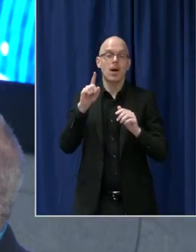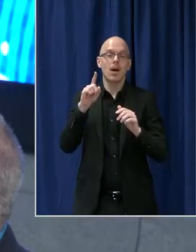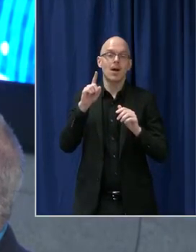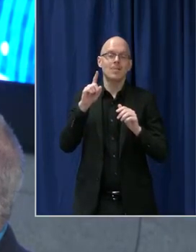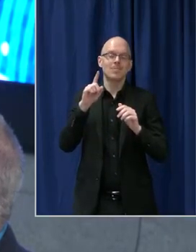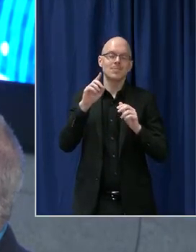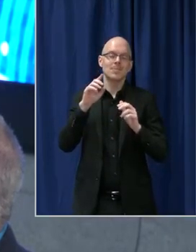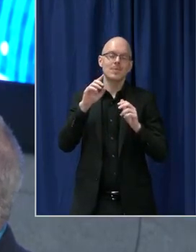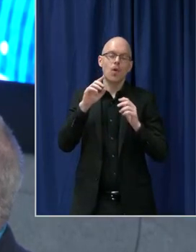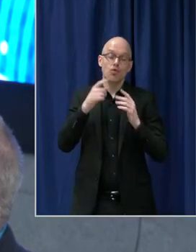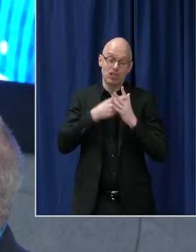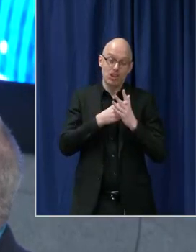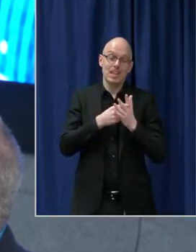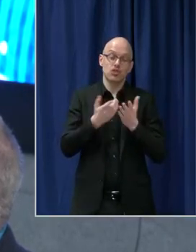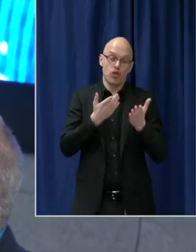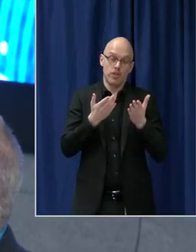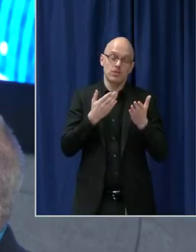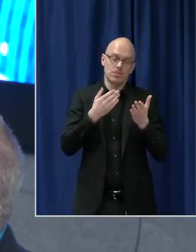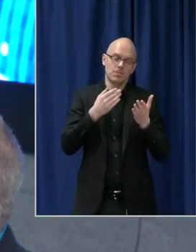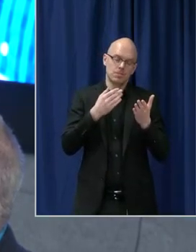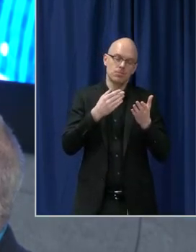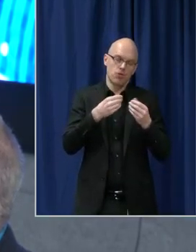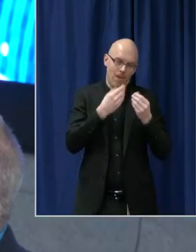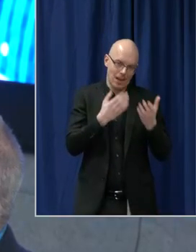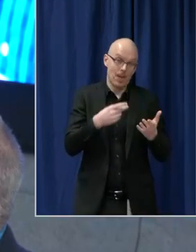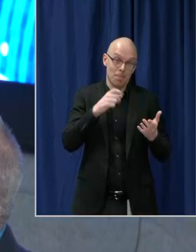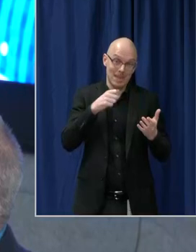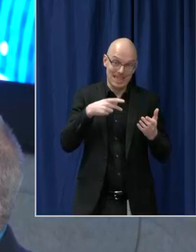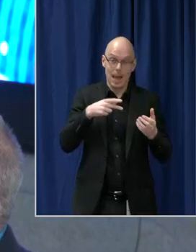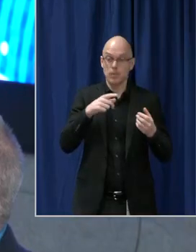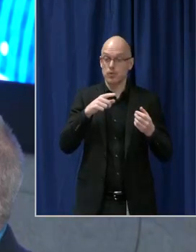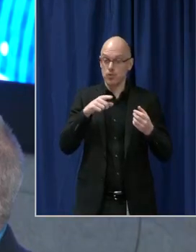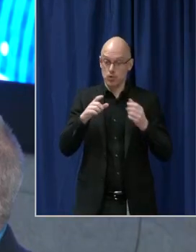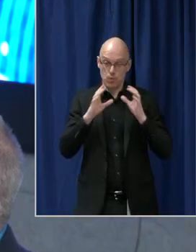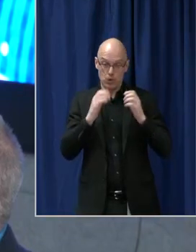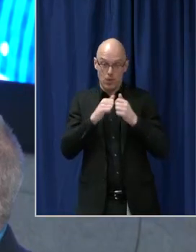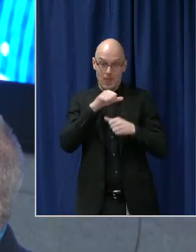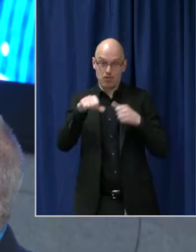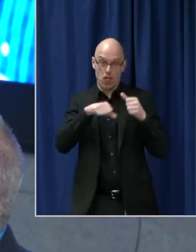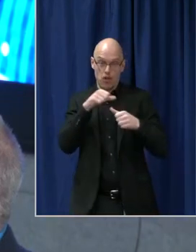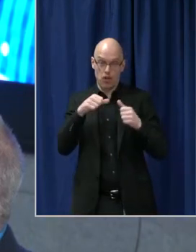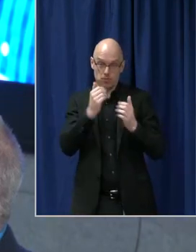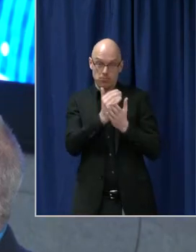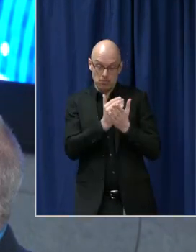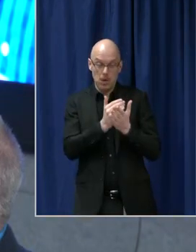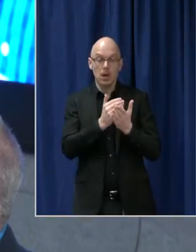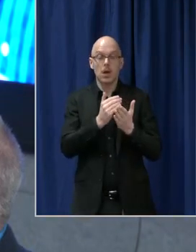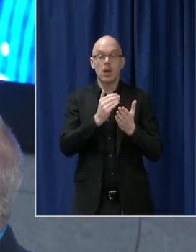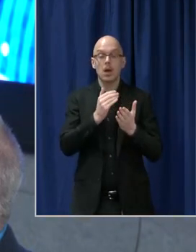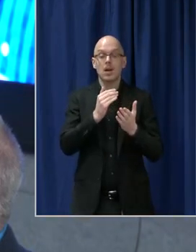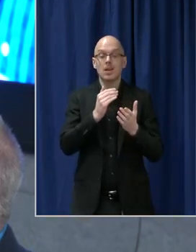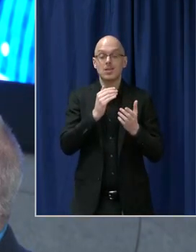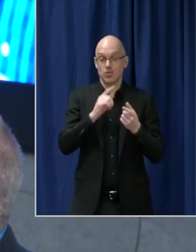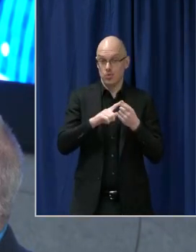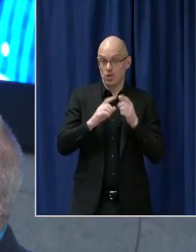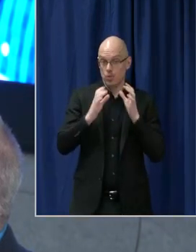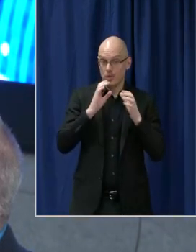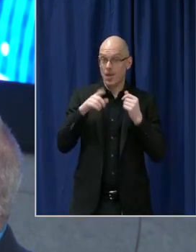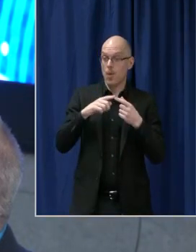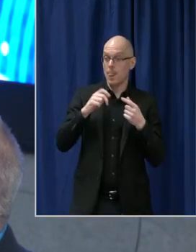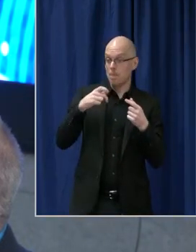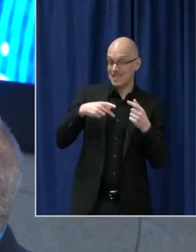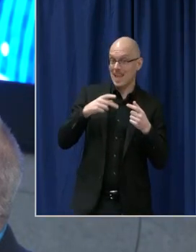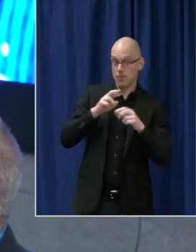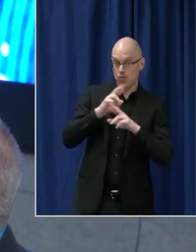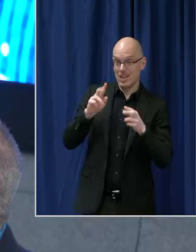originating service providers and PSAPs to communicate with each other about when the PSAP is ready to initiate text to